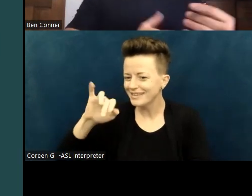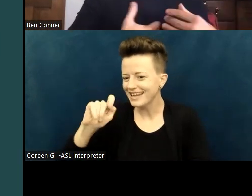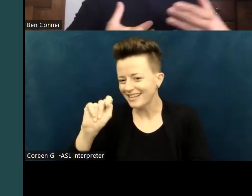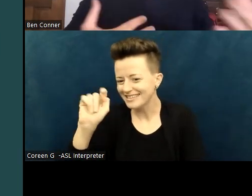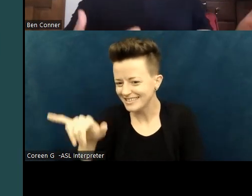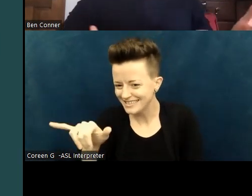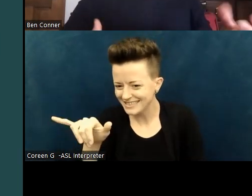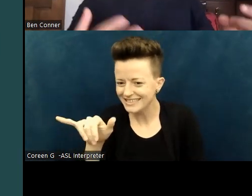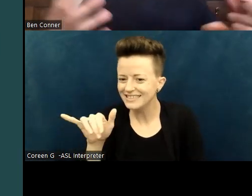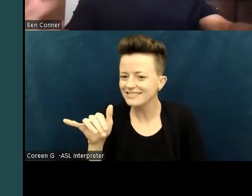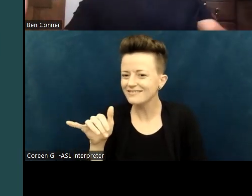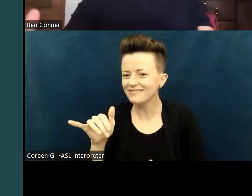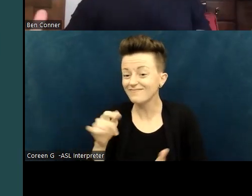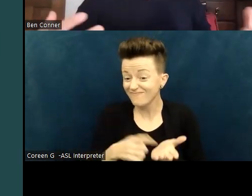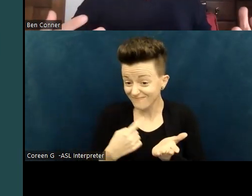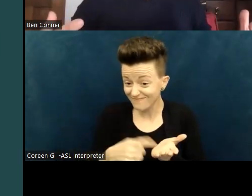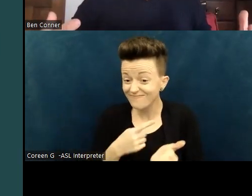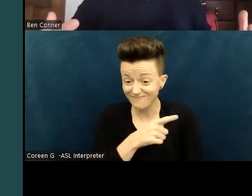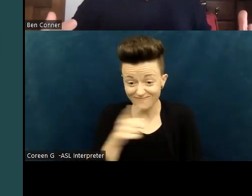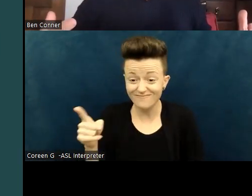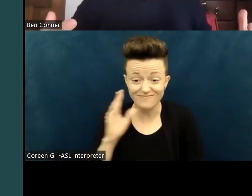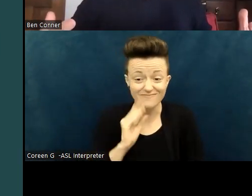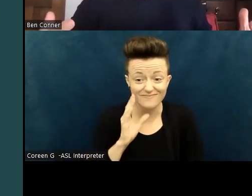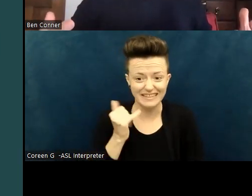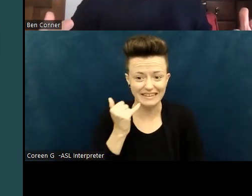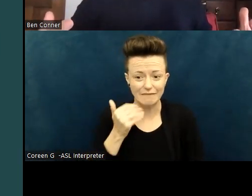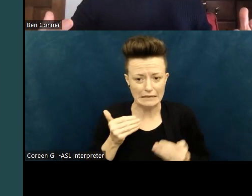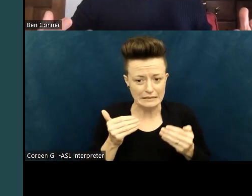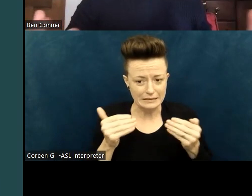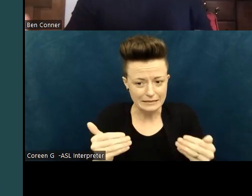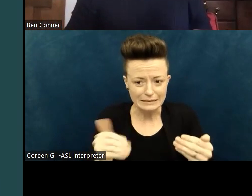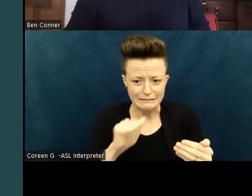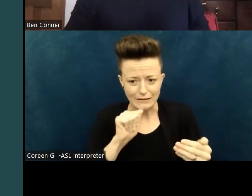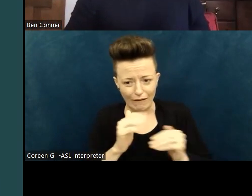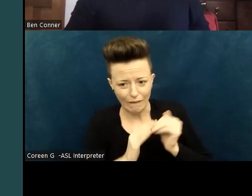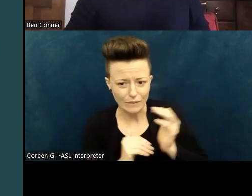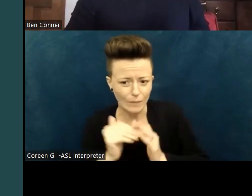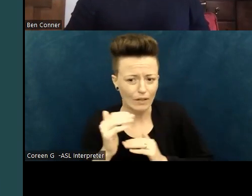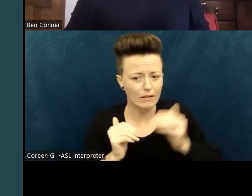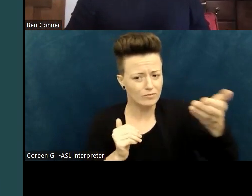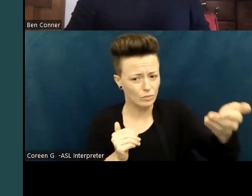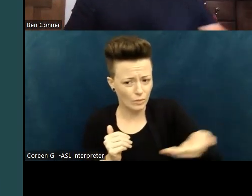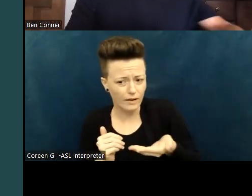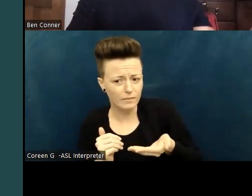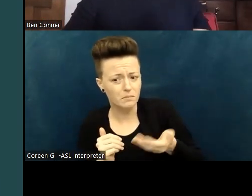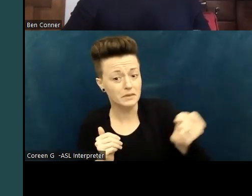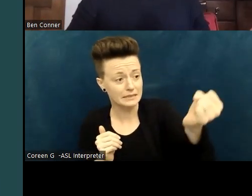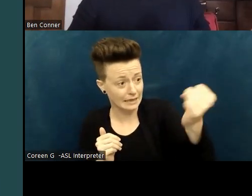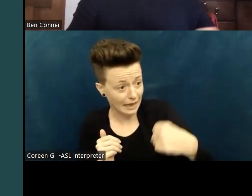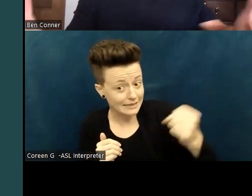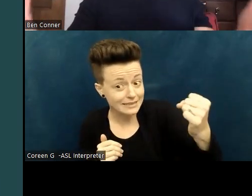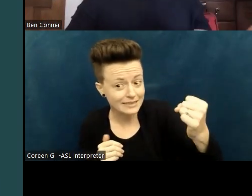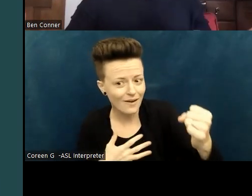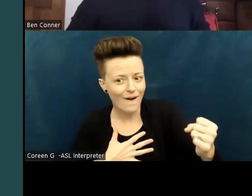limb beyond where we're comfortable and receive somebody else, we receive a gift. And the gift